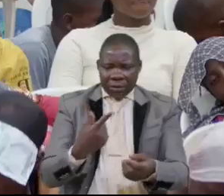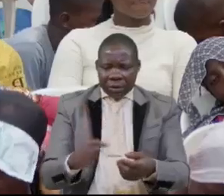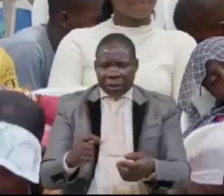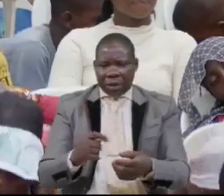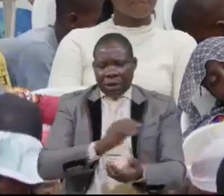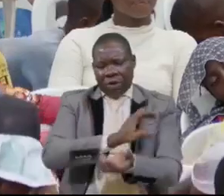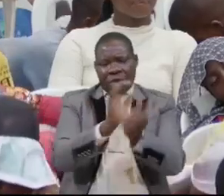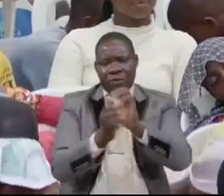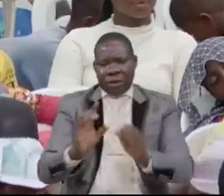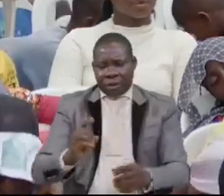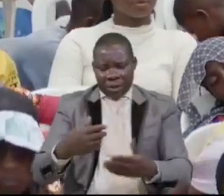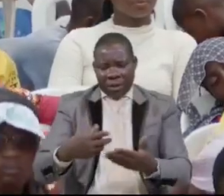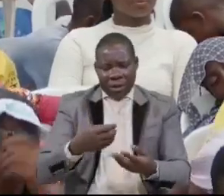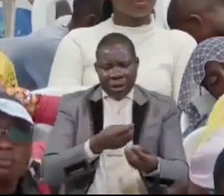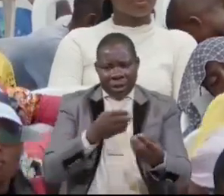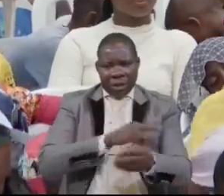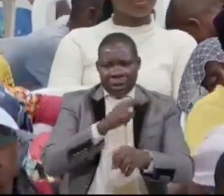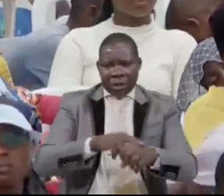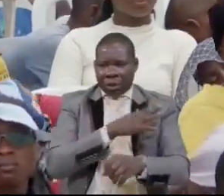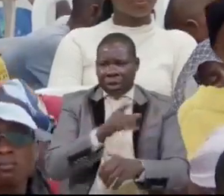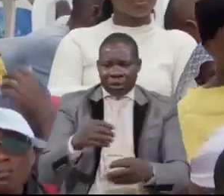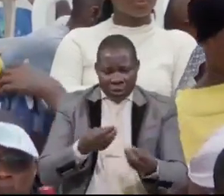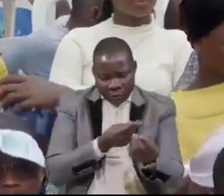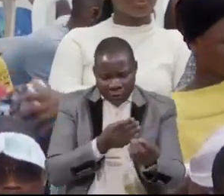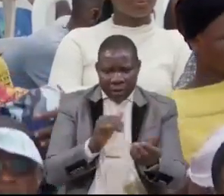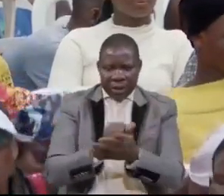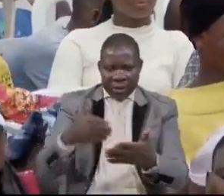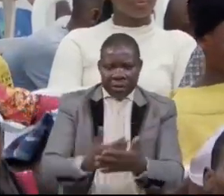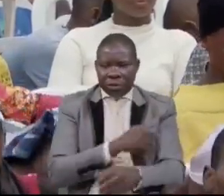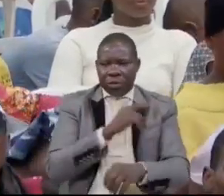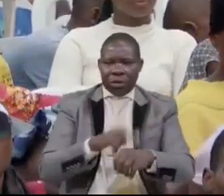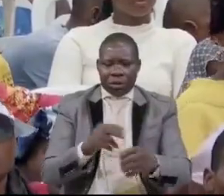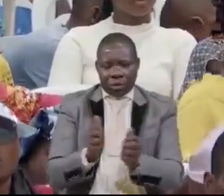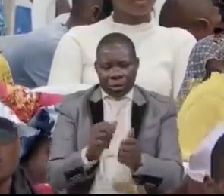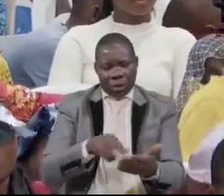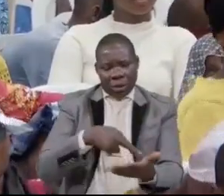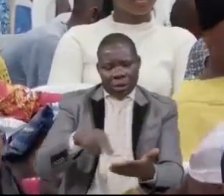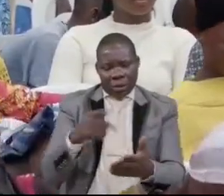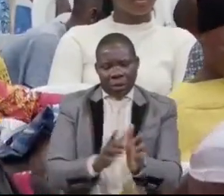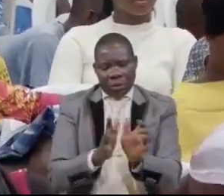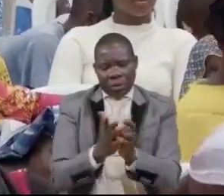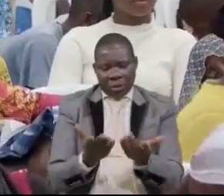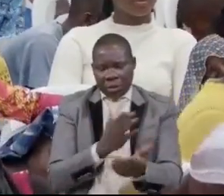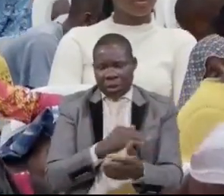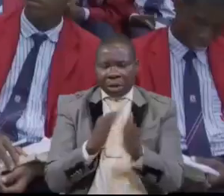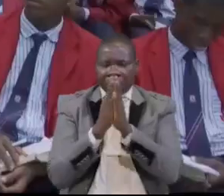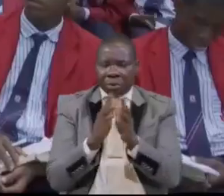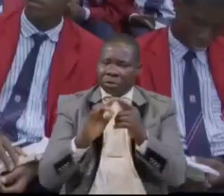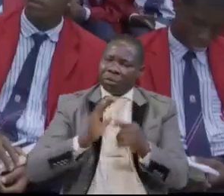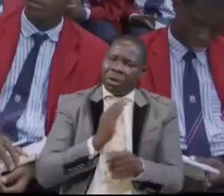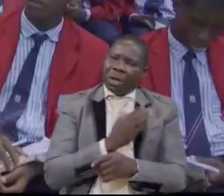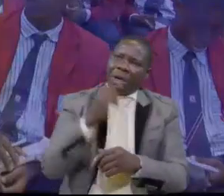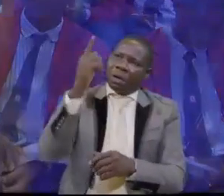not that new nature with reading the Bible and we're praying to our God and reiring your